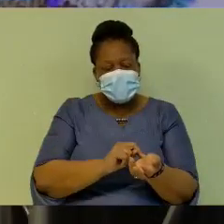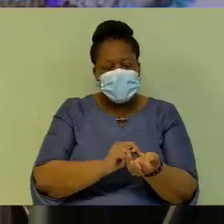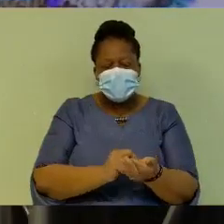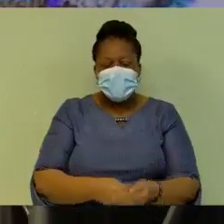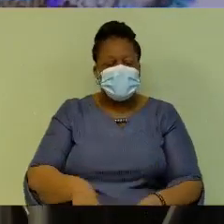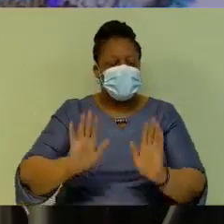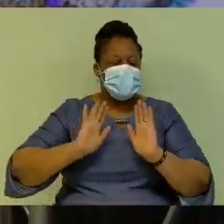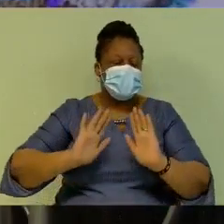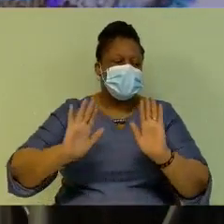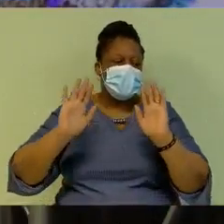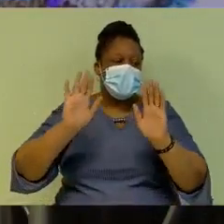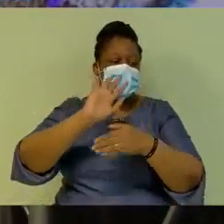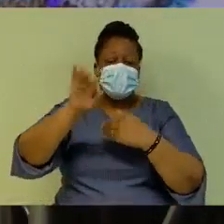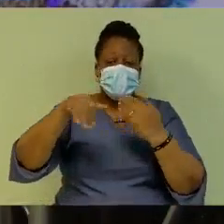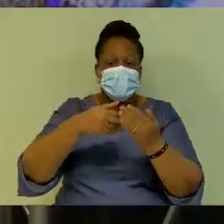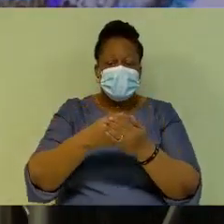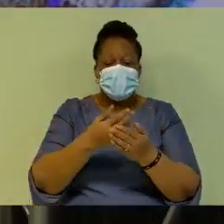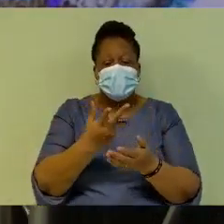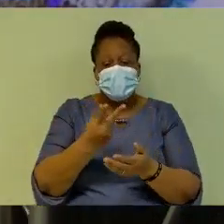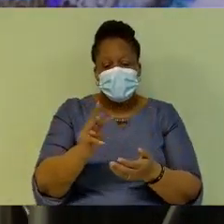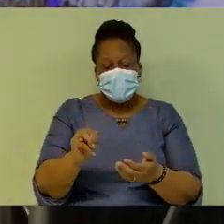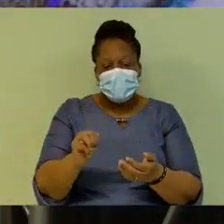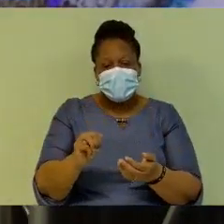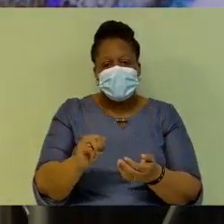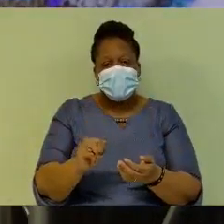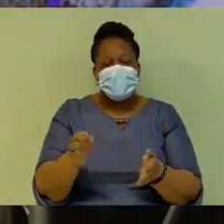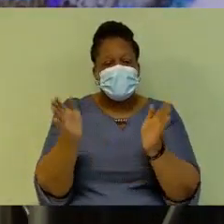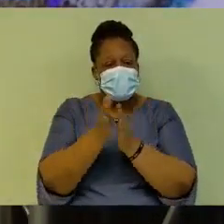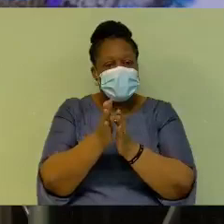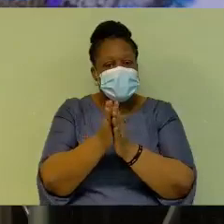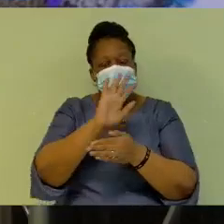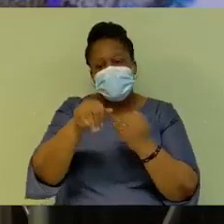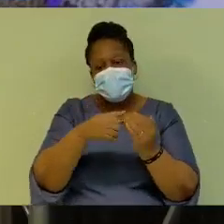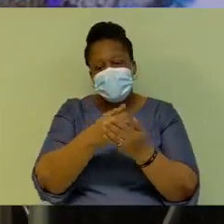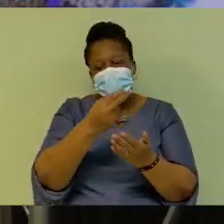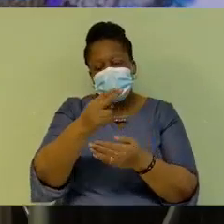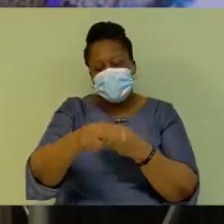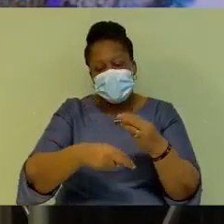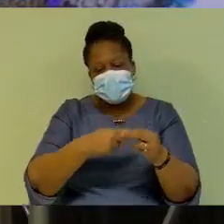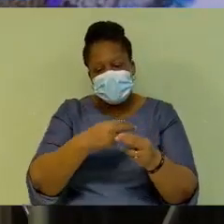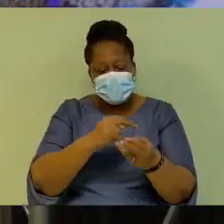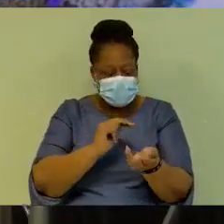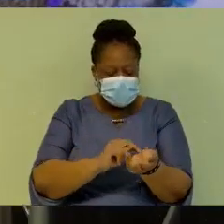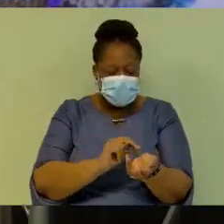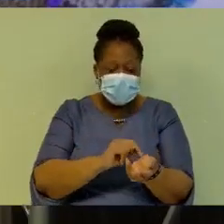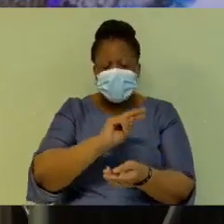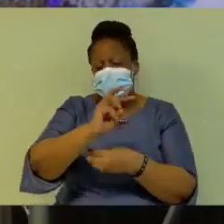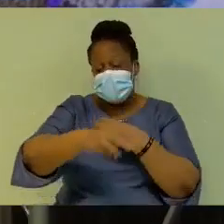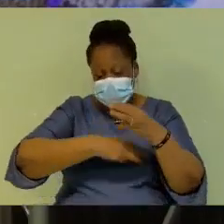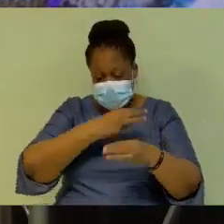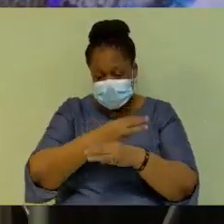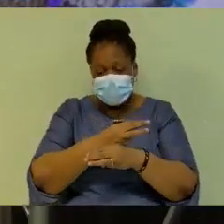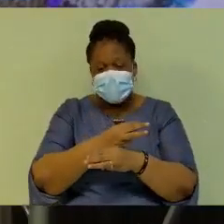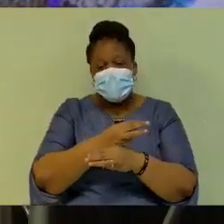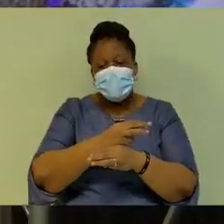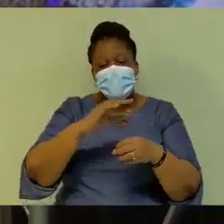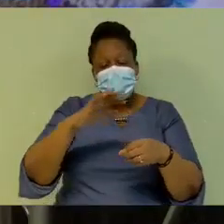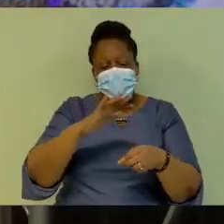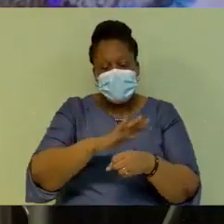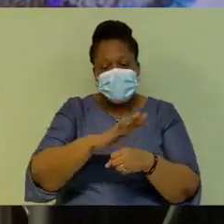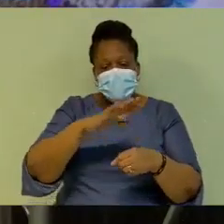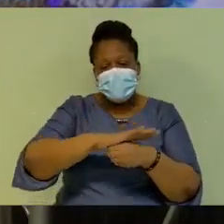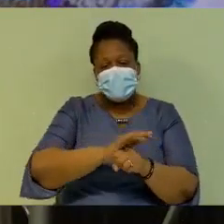commendation. I applaud all nurses around the world working during this time of COVID-19.